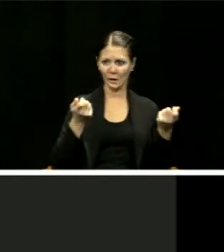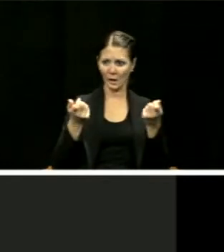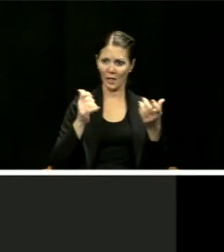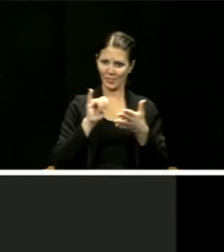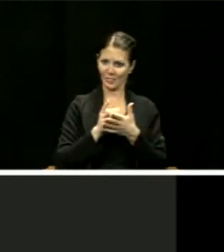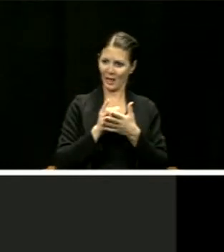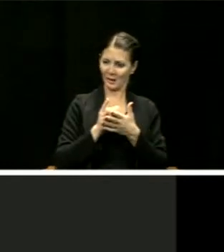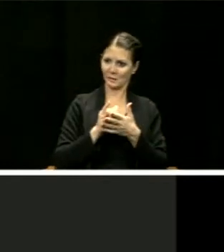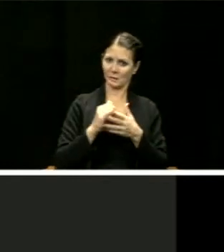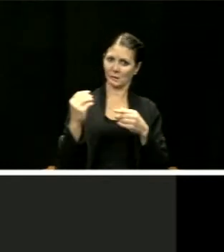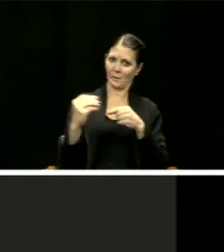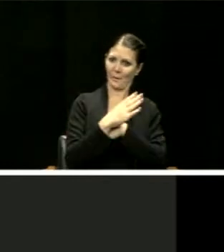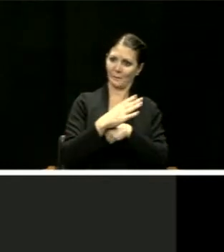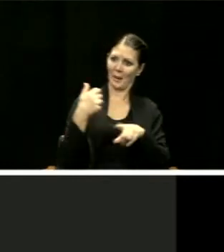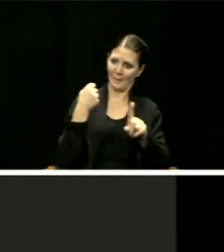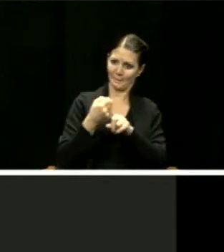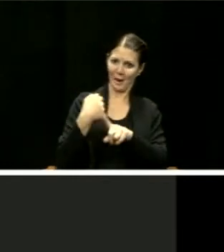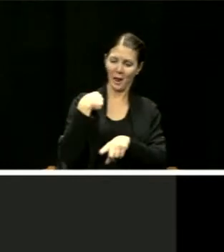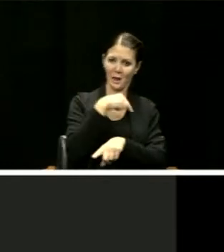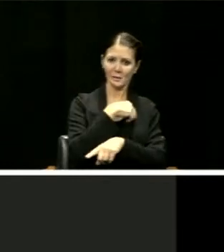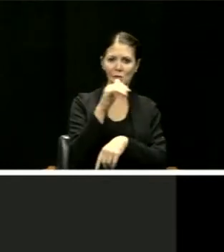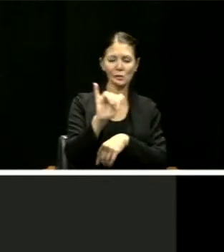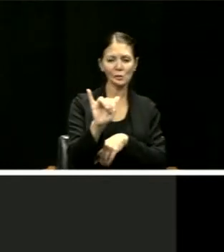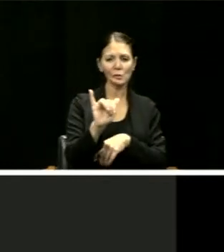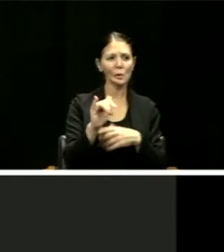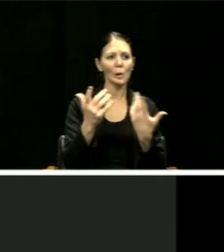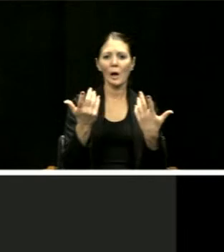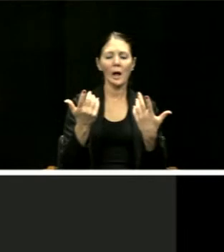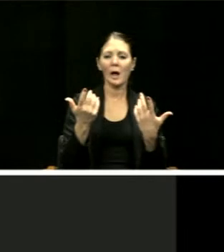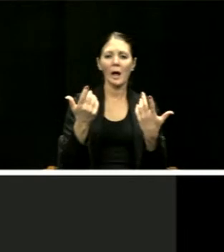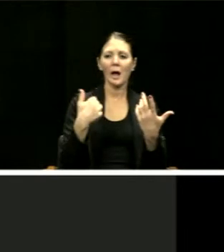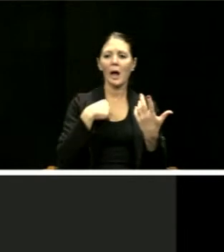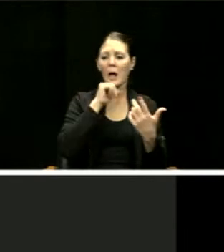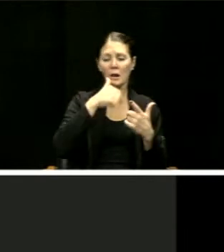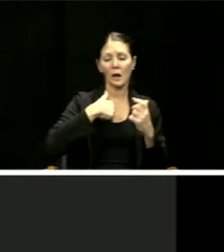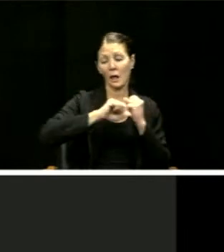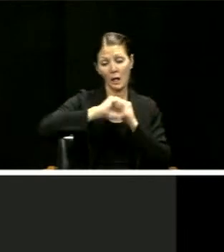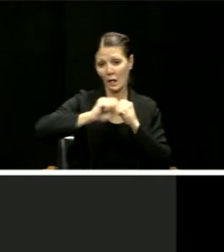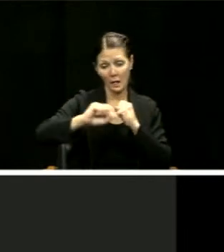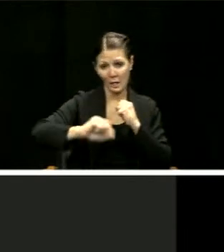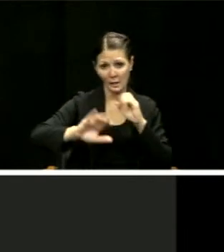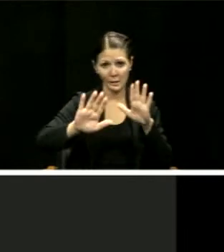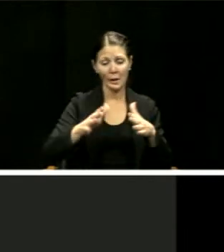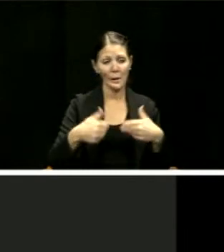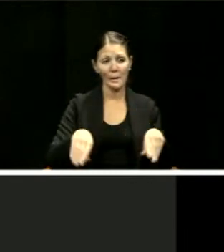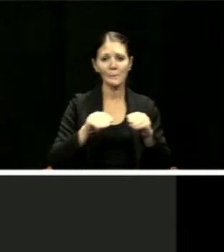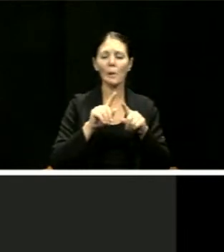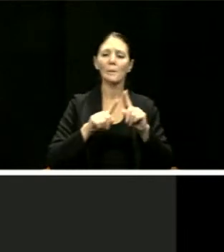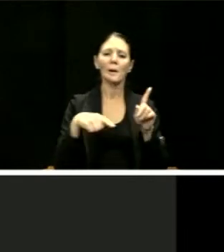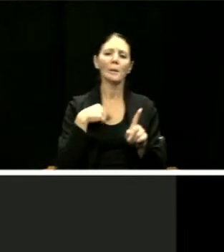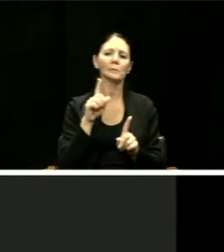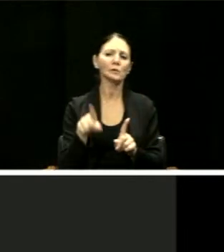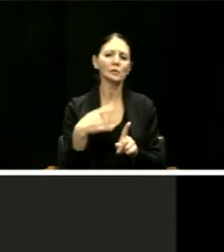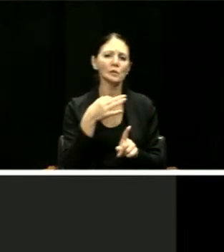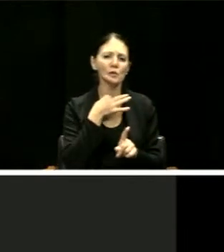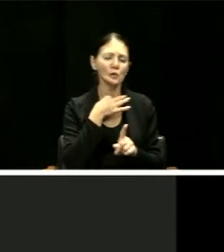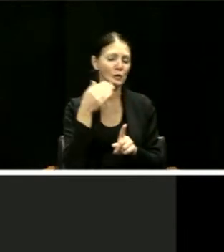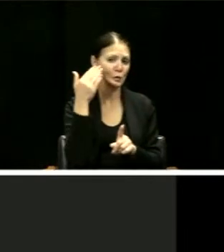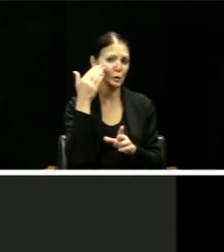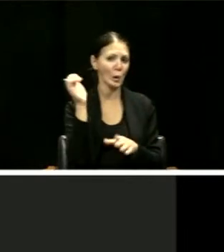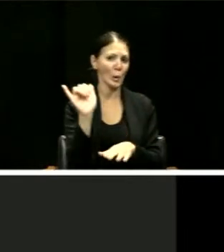the taxpayers also. And I'm not going to belabor the point any longer, but I just was curious to know about